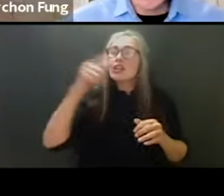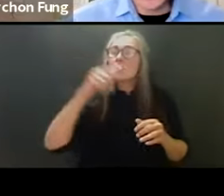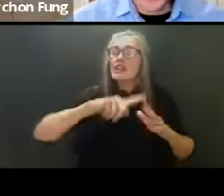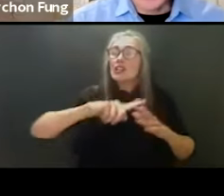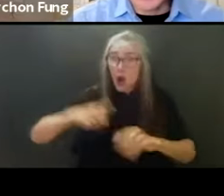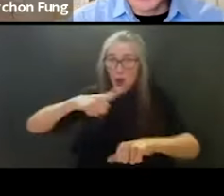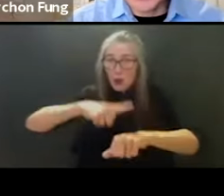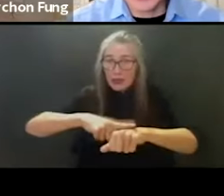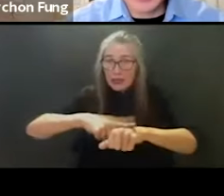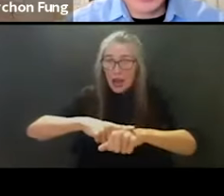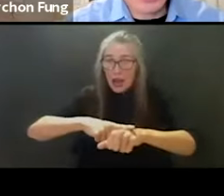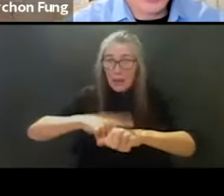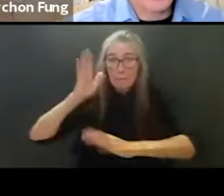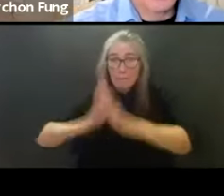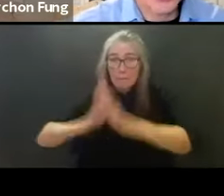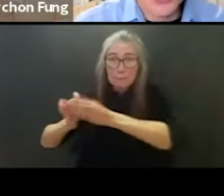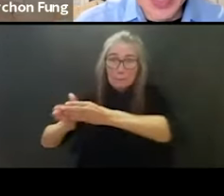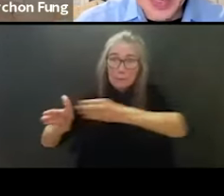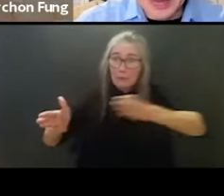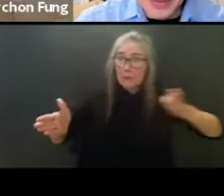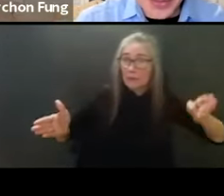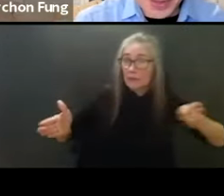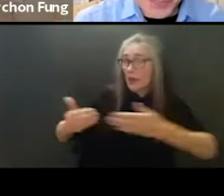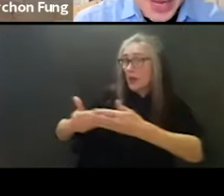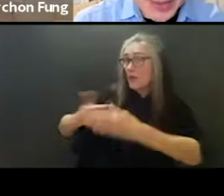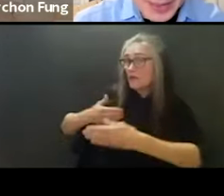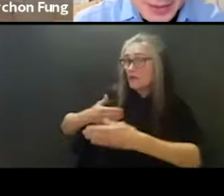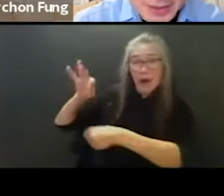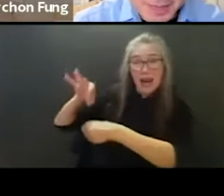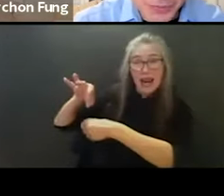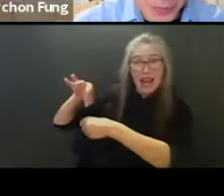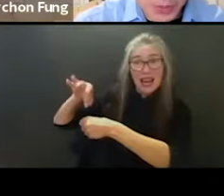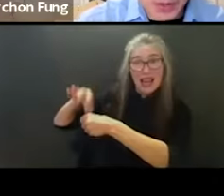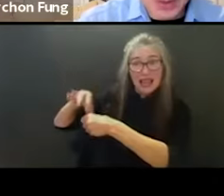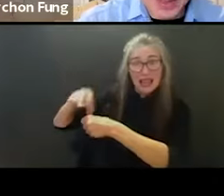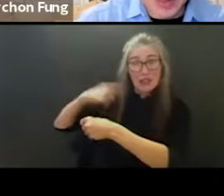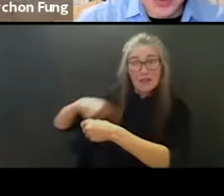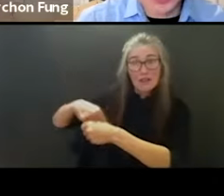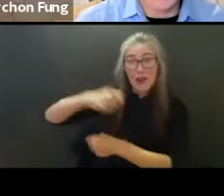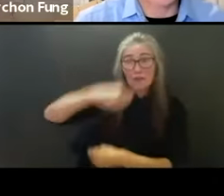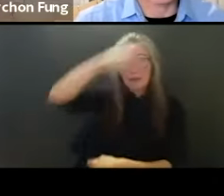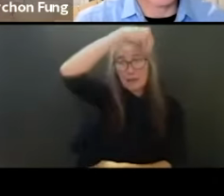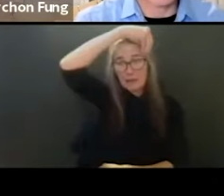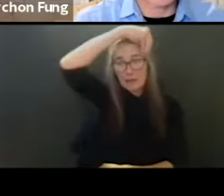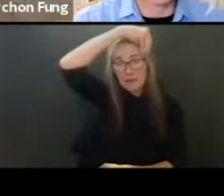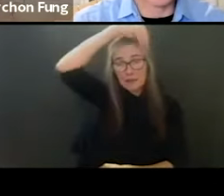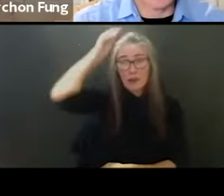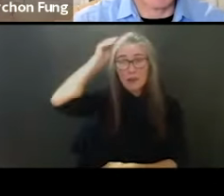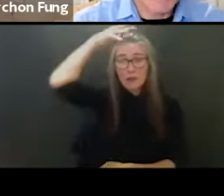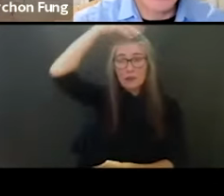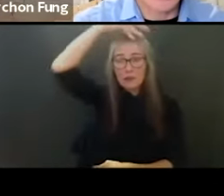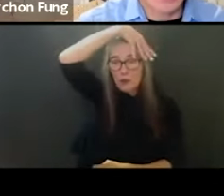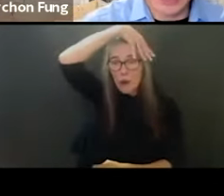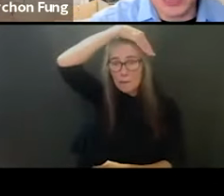stylized way, in want to argue that the decades before the election of President Donald